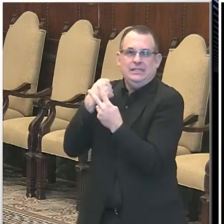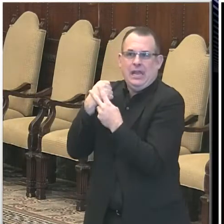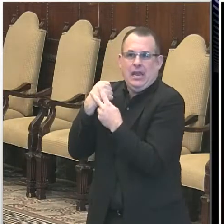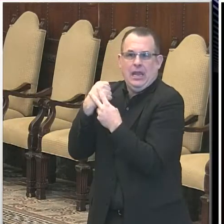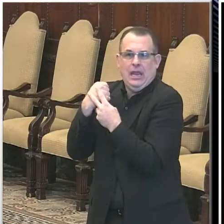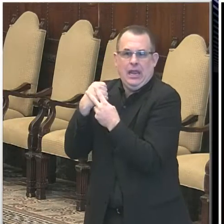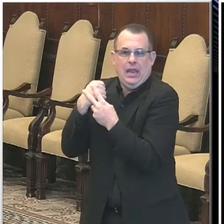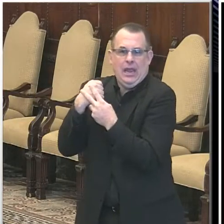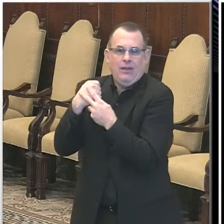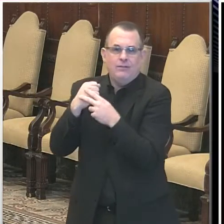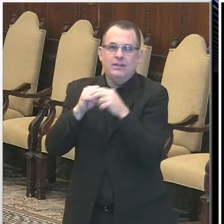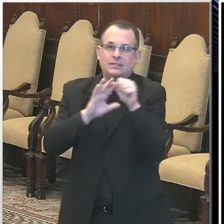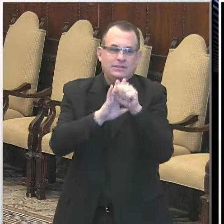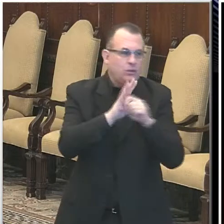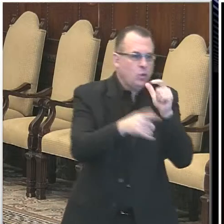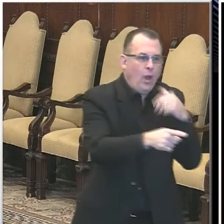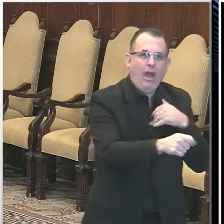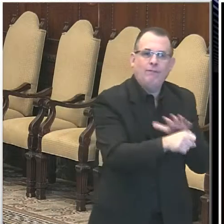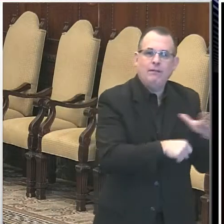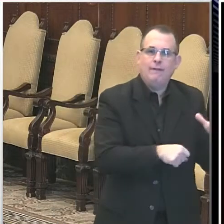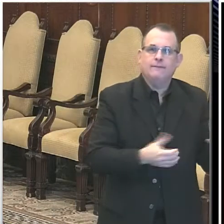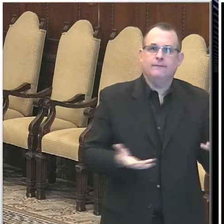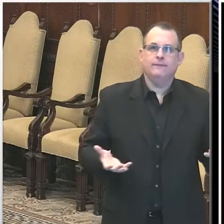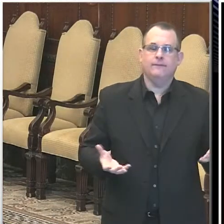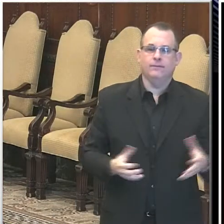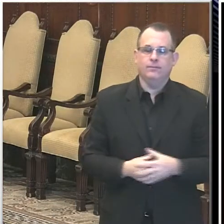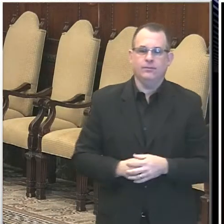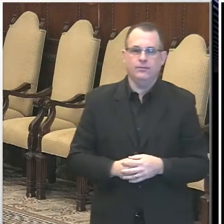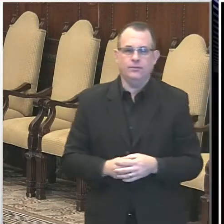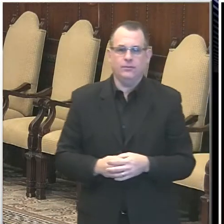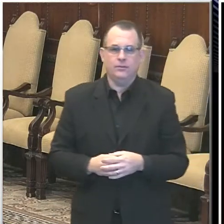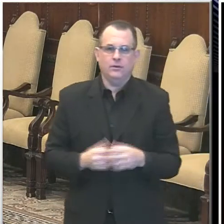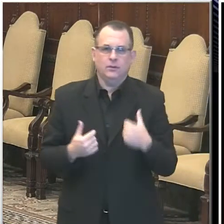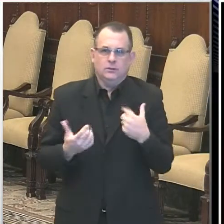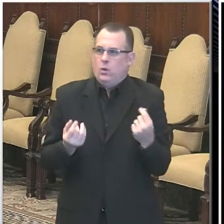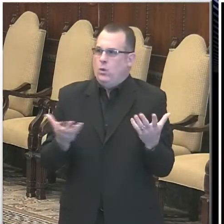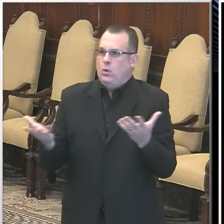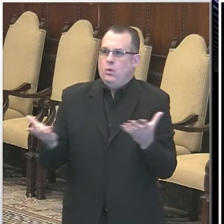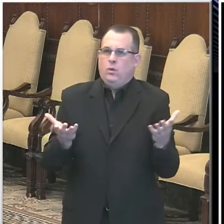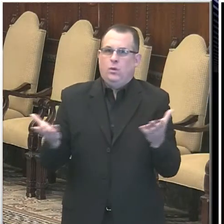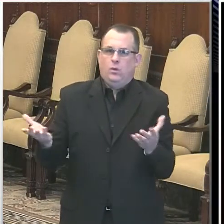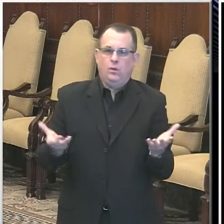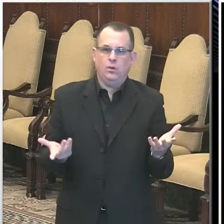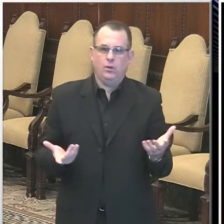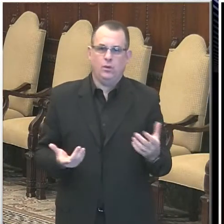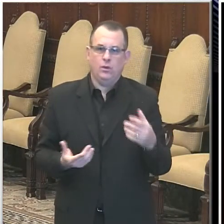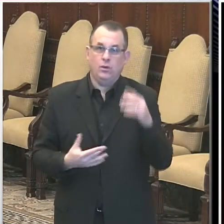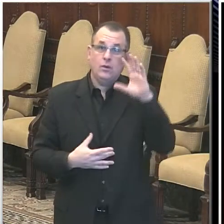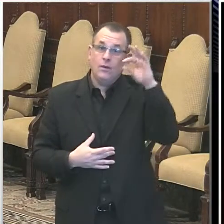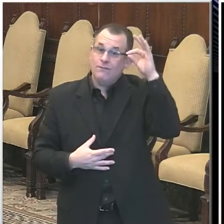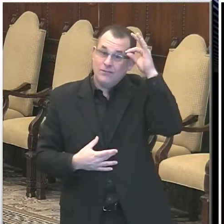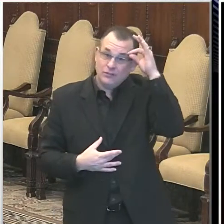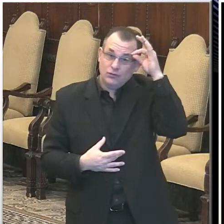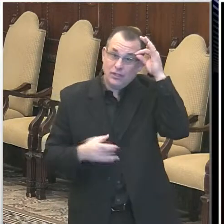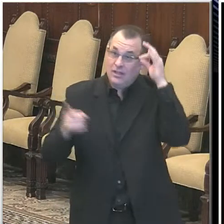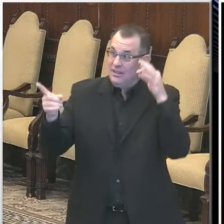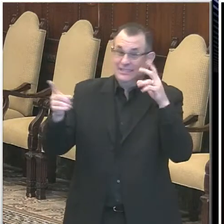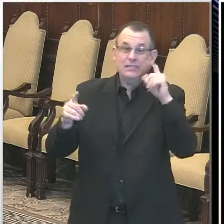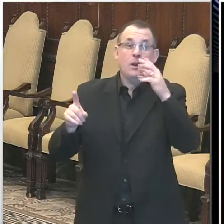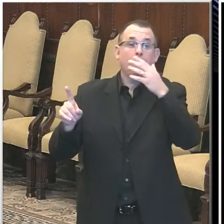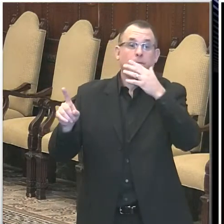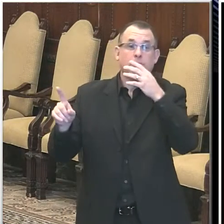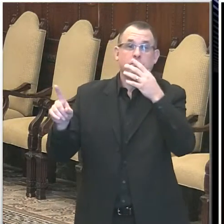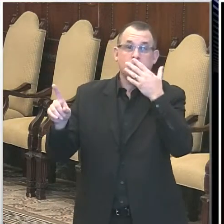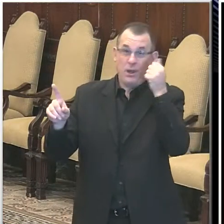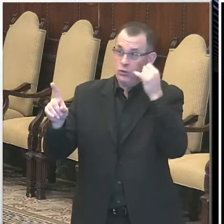and governments that are also out there bidding for it. So if the federal government had done a better job in stockpiling the PPE, it would have